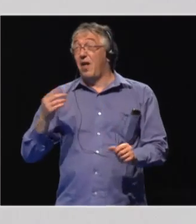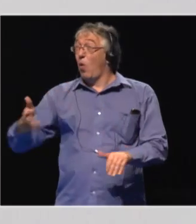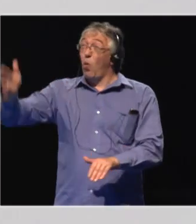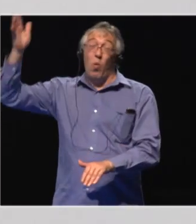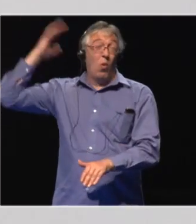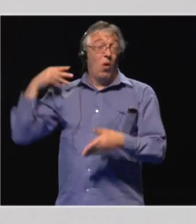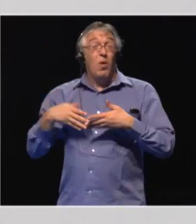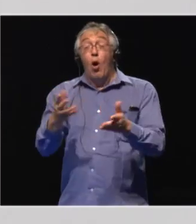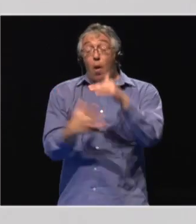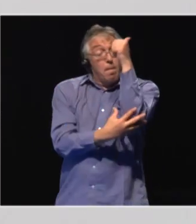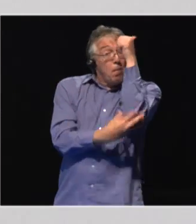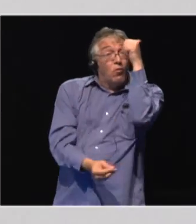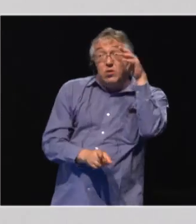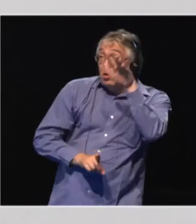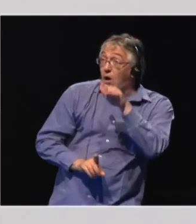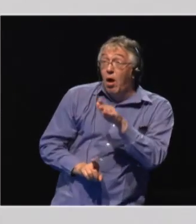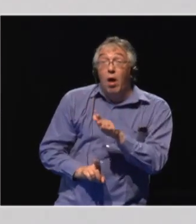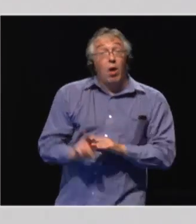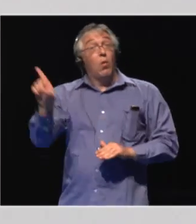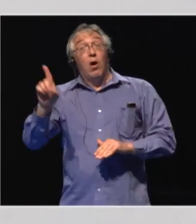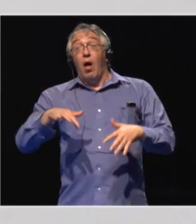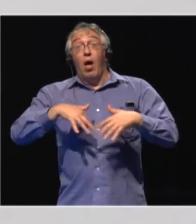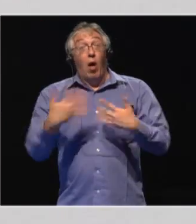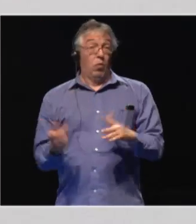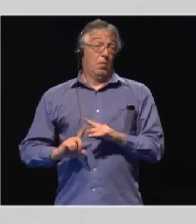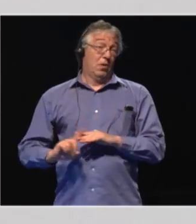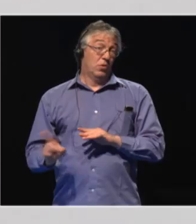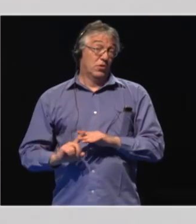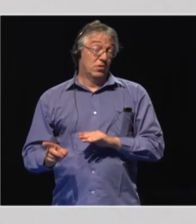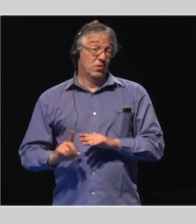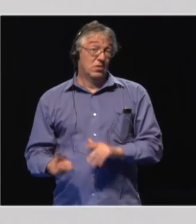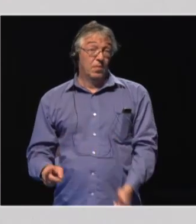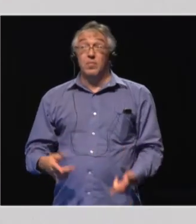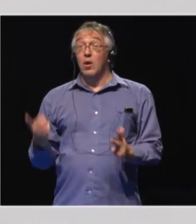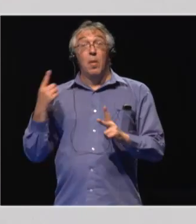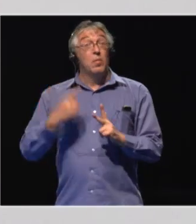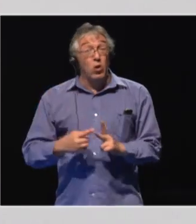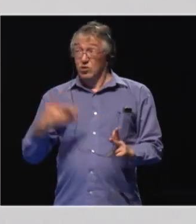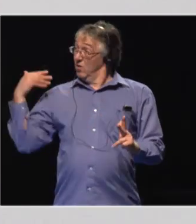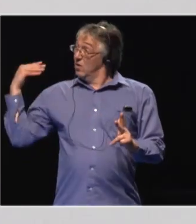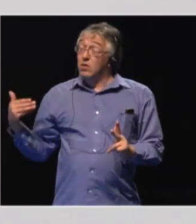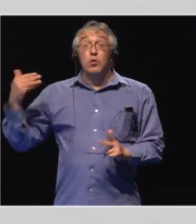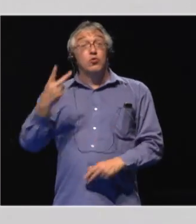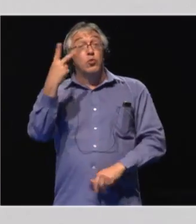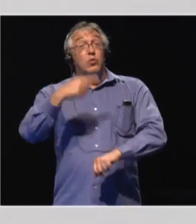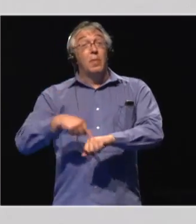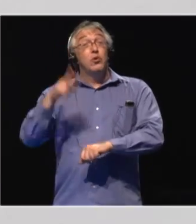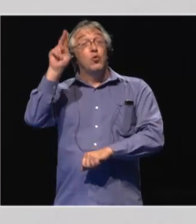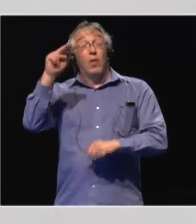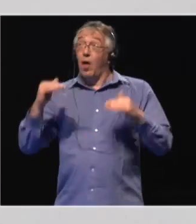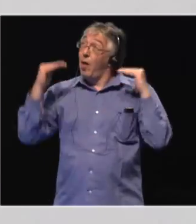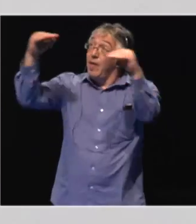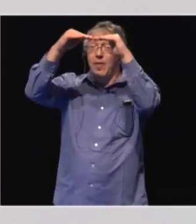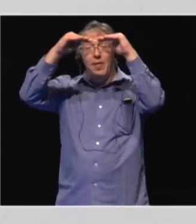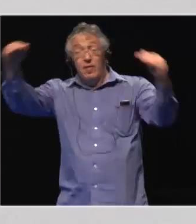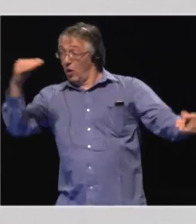is a period during which we have seen two United Nations high-level dialogues on migration and development. We